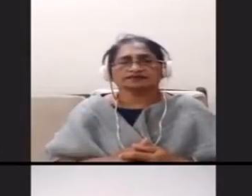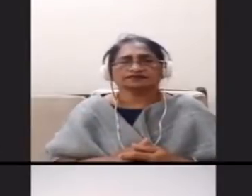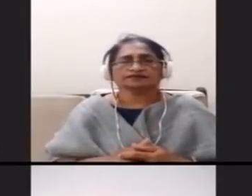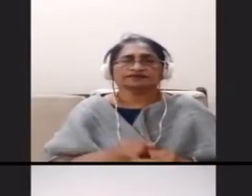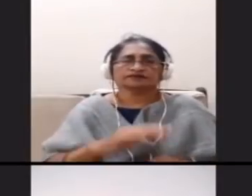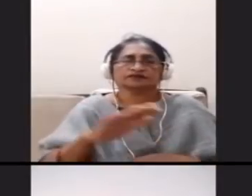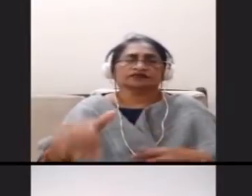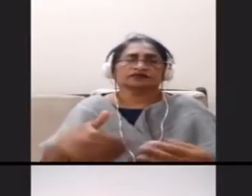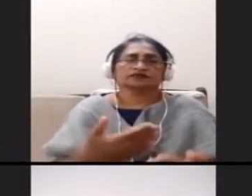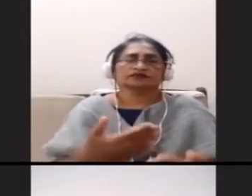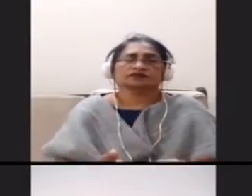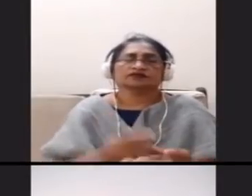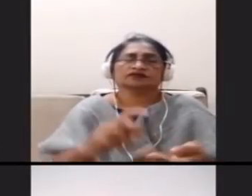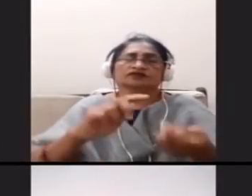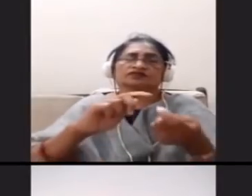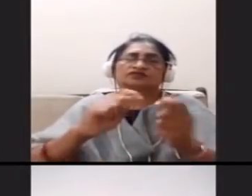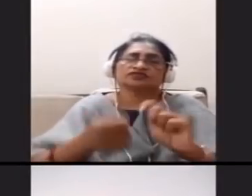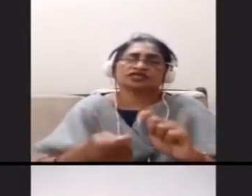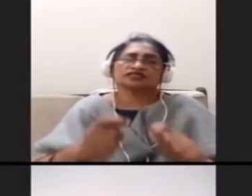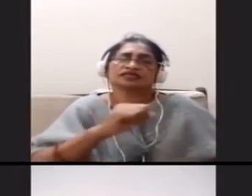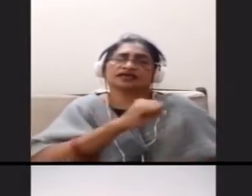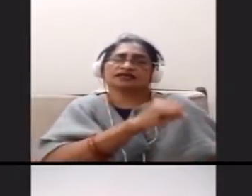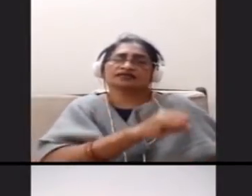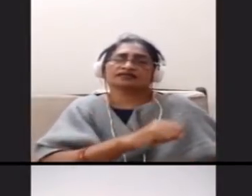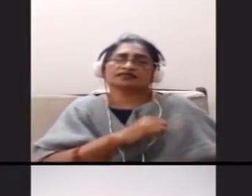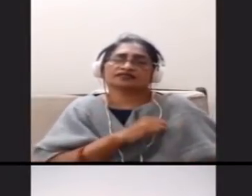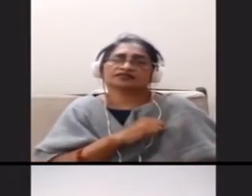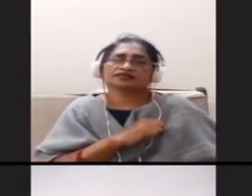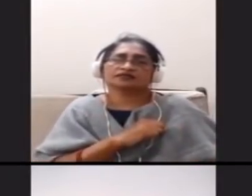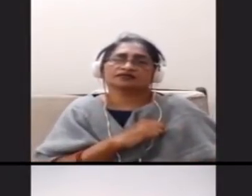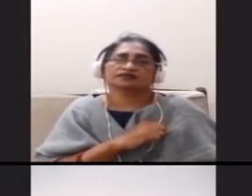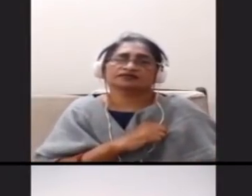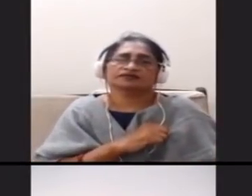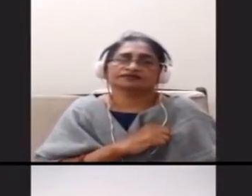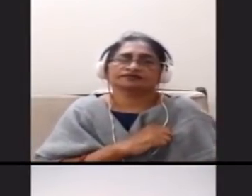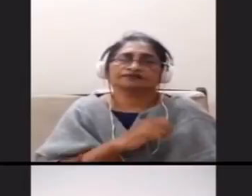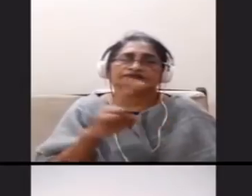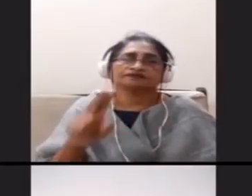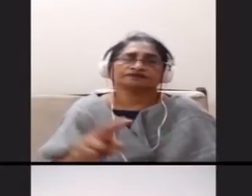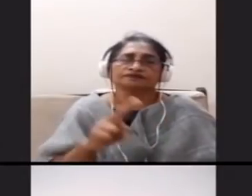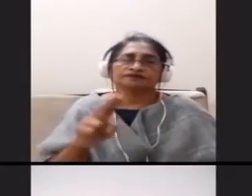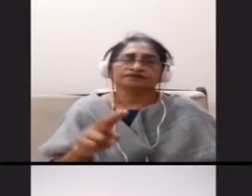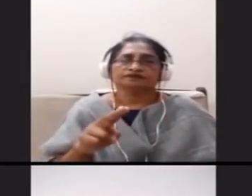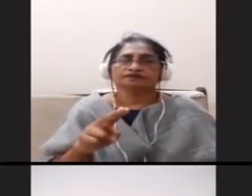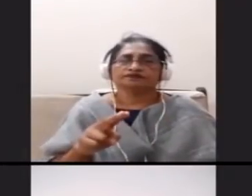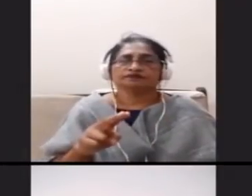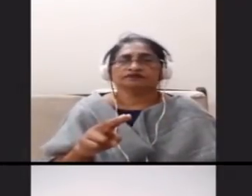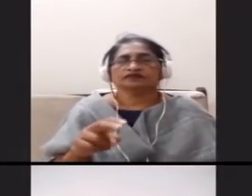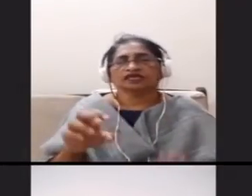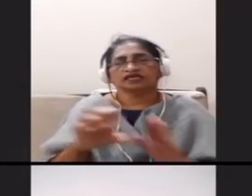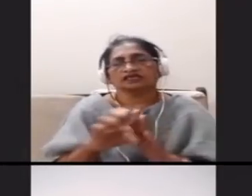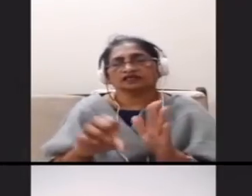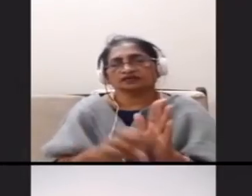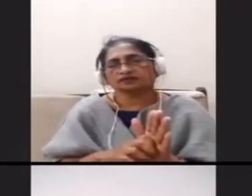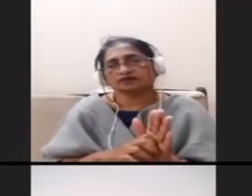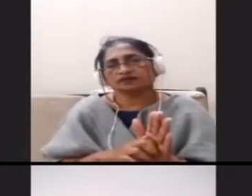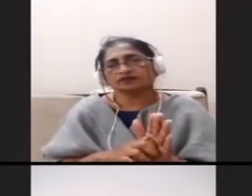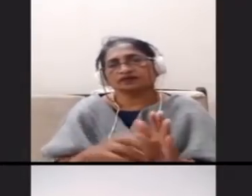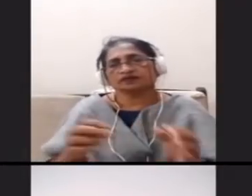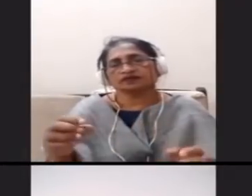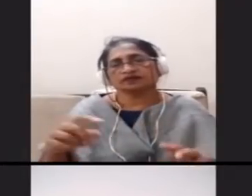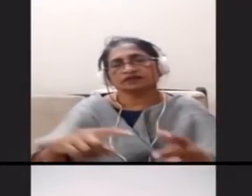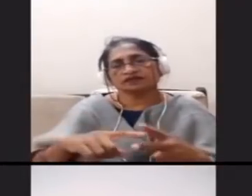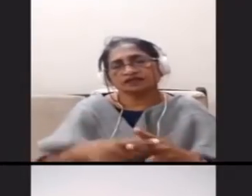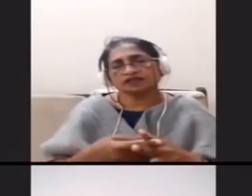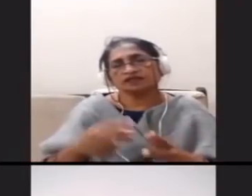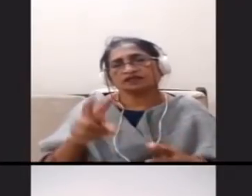to change their attitudes. I have done that using Mr. and Miss Albinism, for example, that I started in